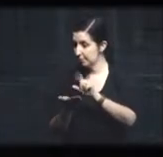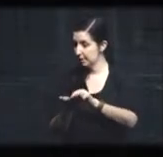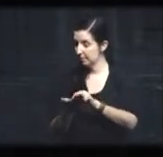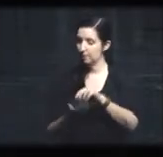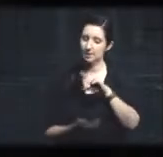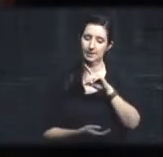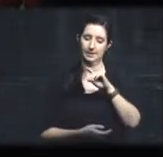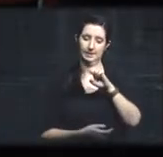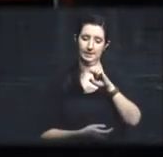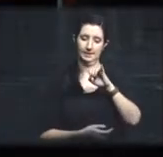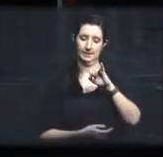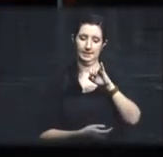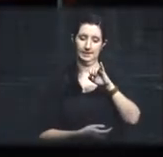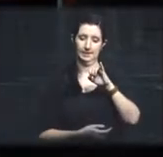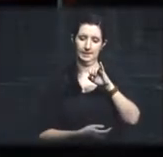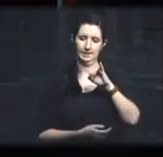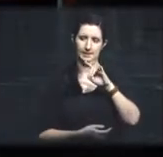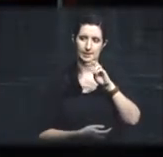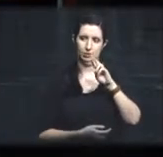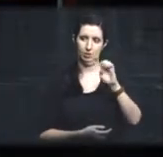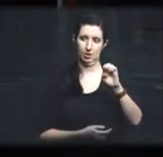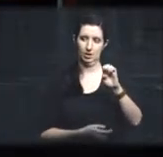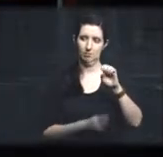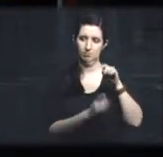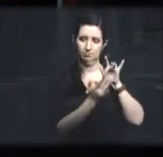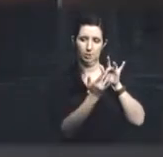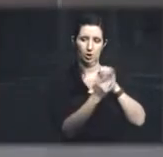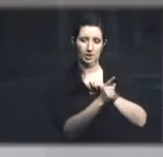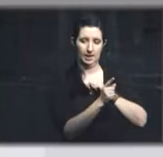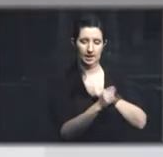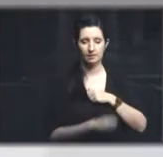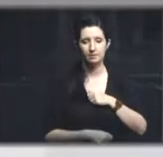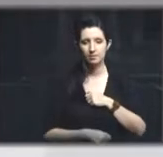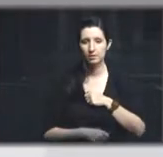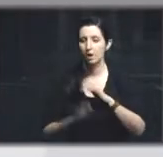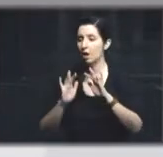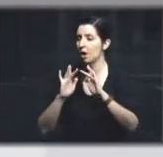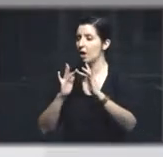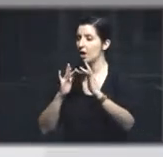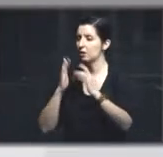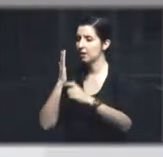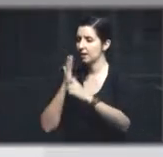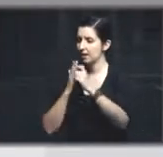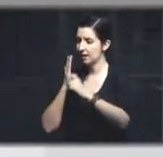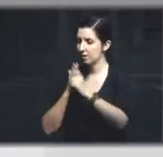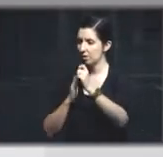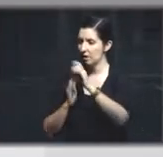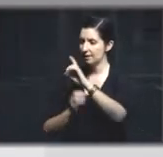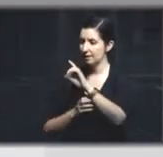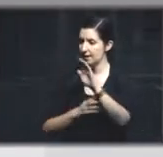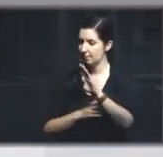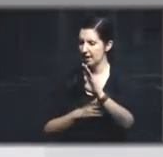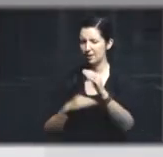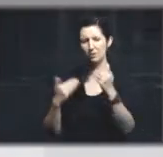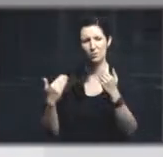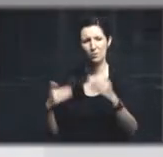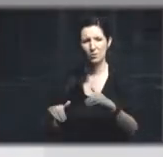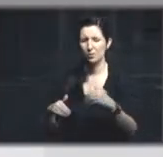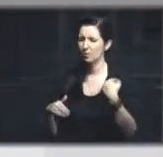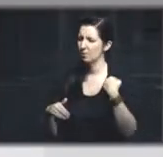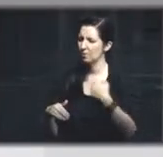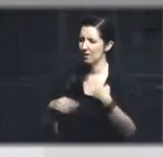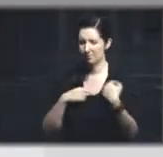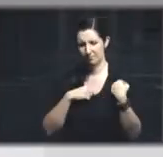person to talk to. Online catalog database. We have really struggled keeping one